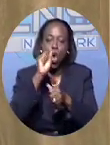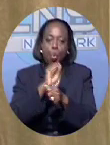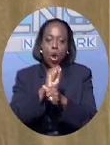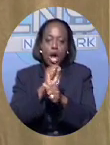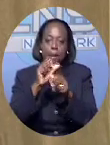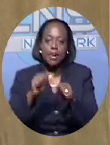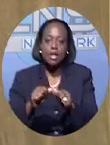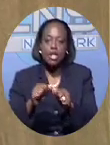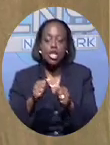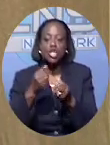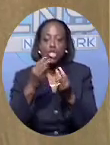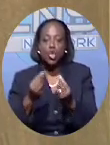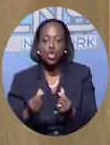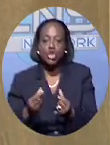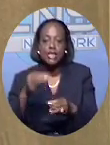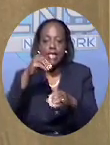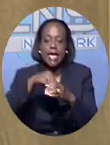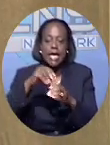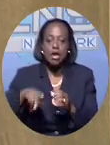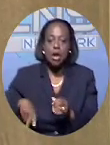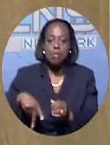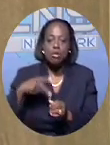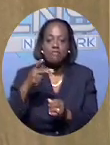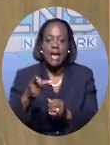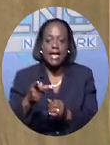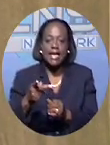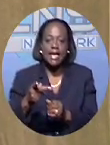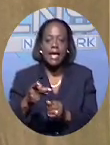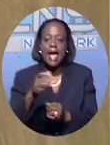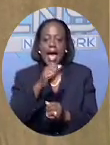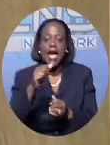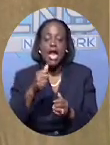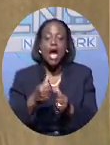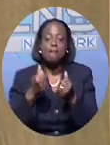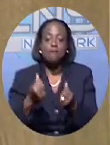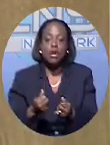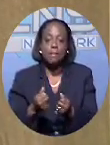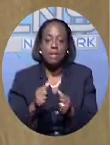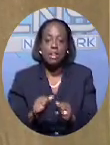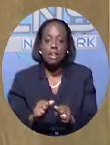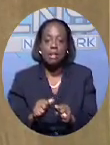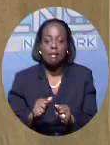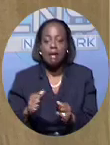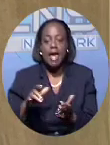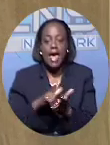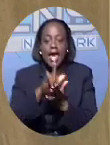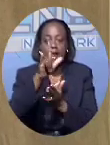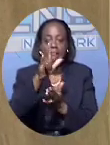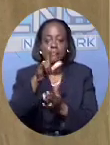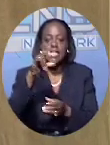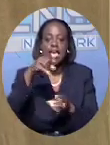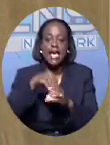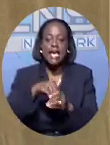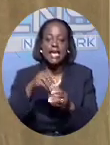solutions in providing efficient and affordable airlift into as many markets as possible.